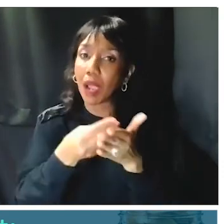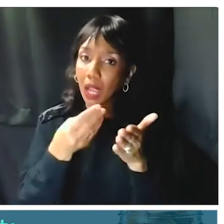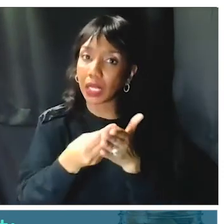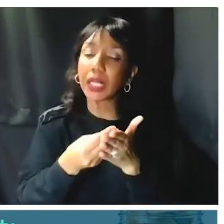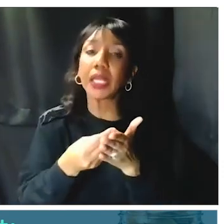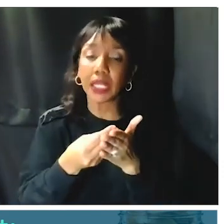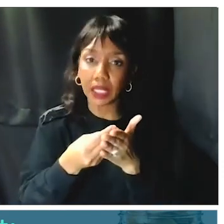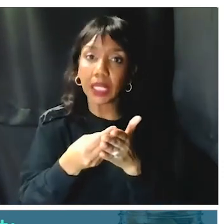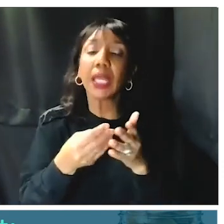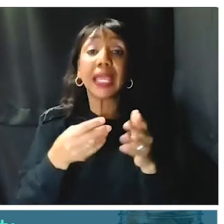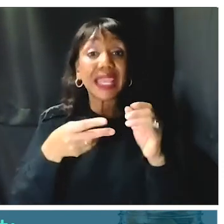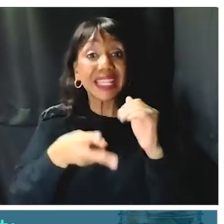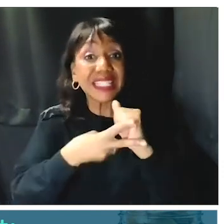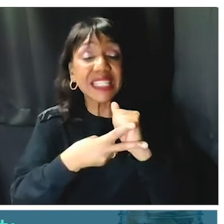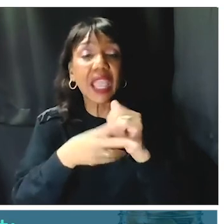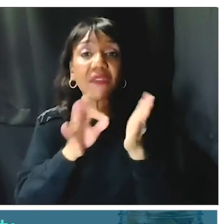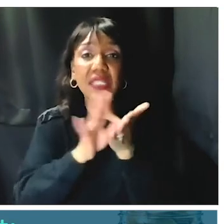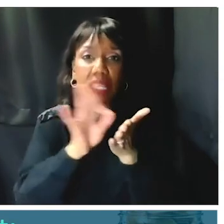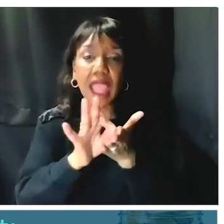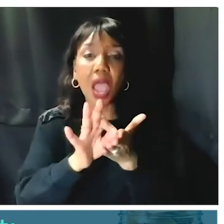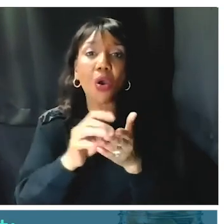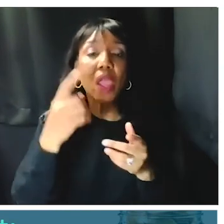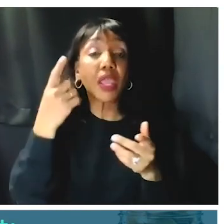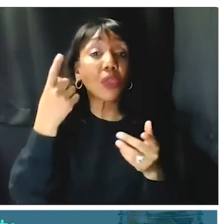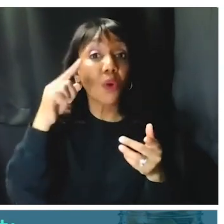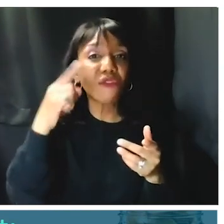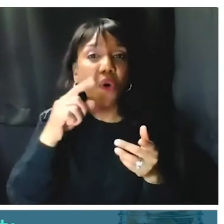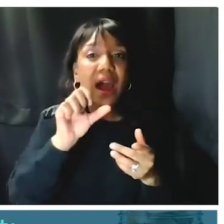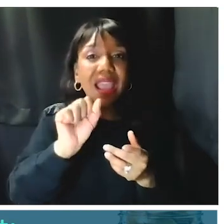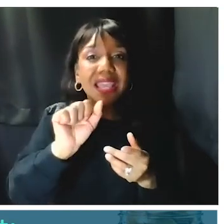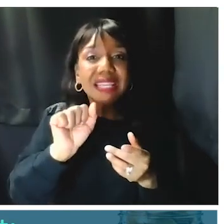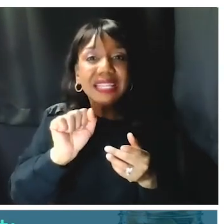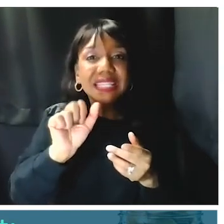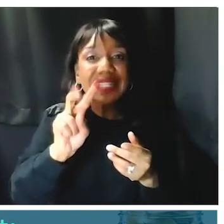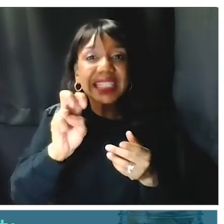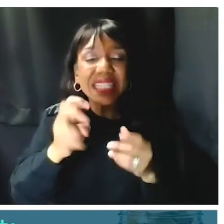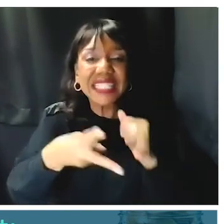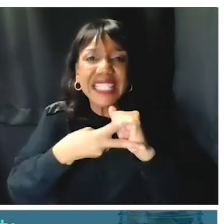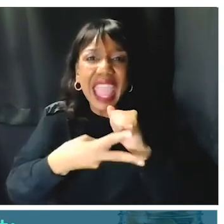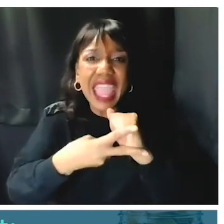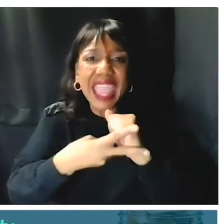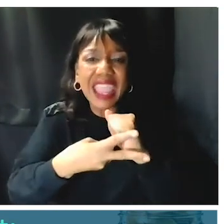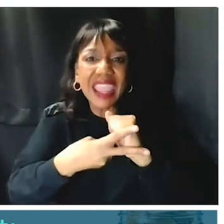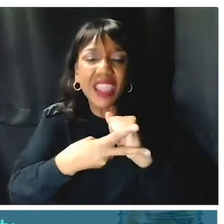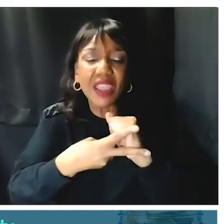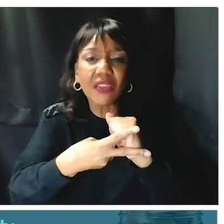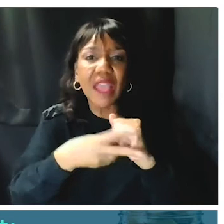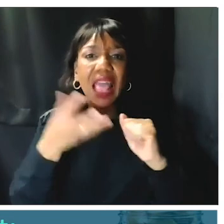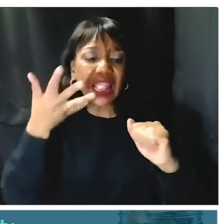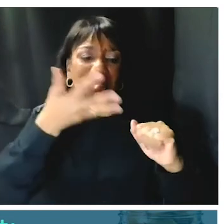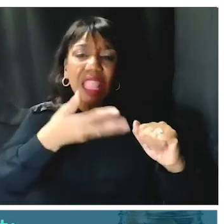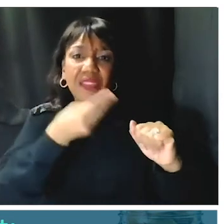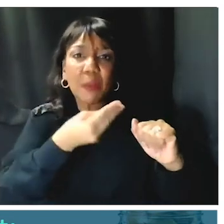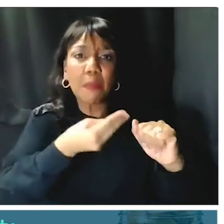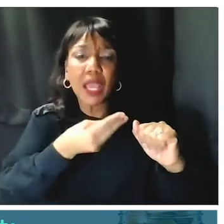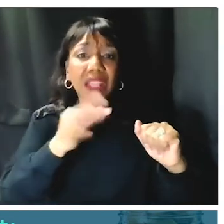savings account is to be saved. Leave the money in the savings account to avoid these fees and possibly the bank closing